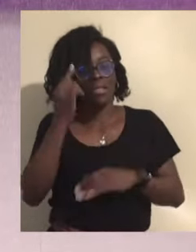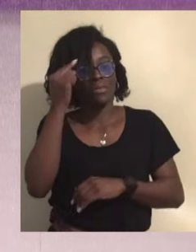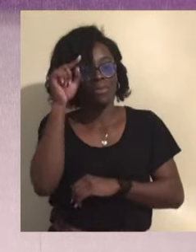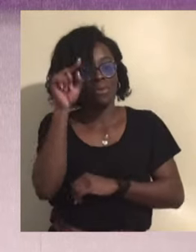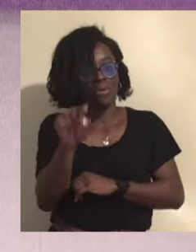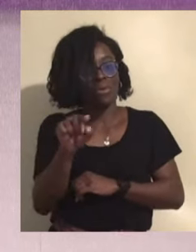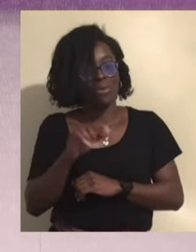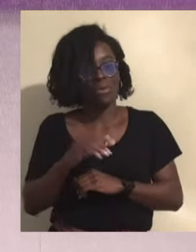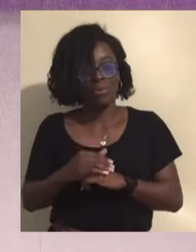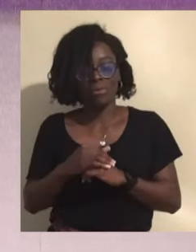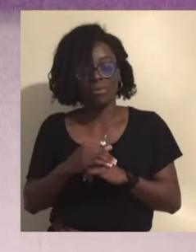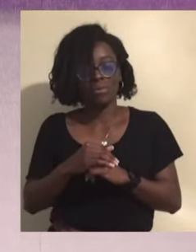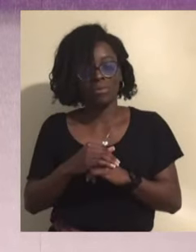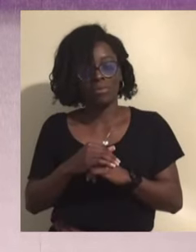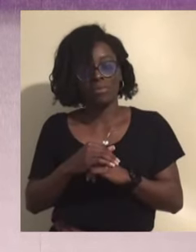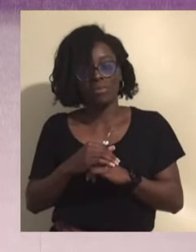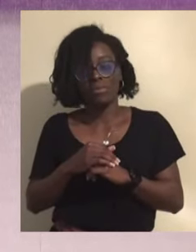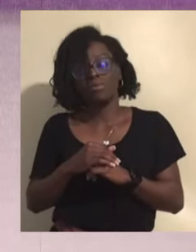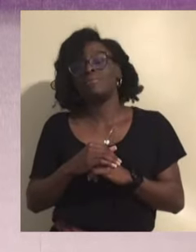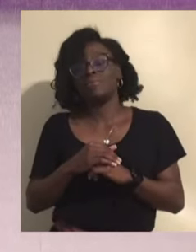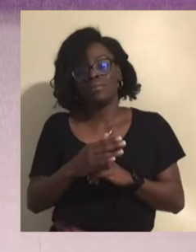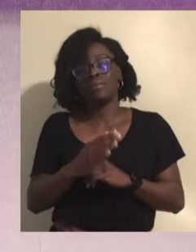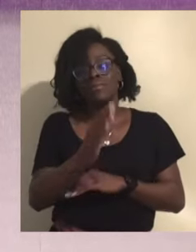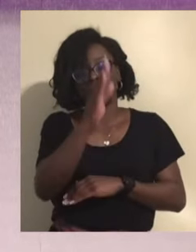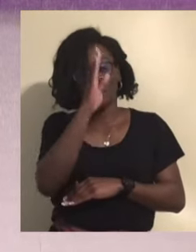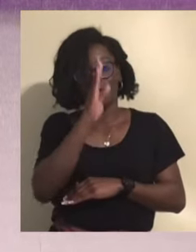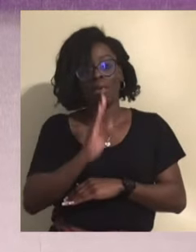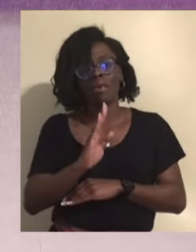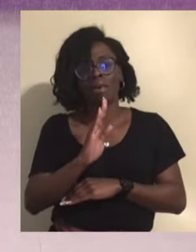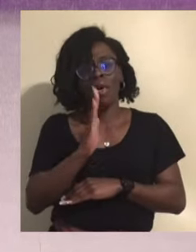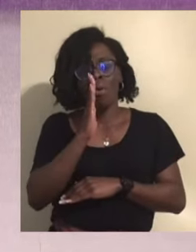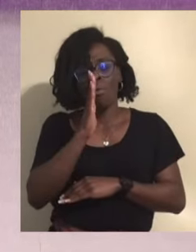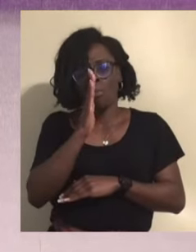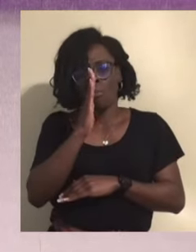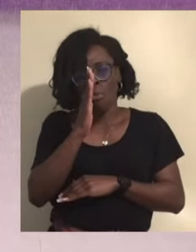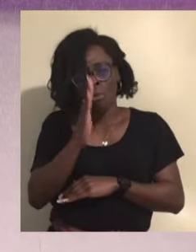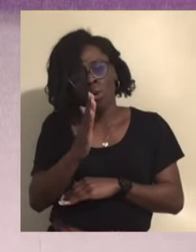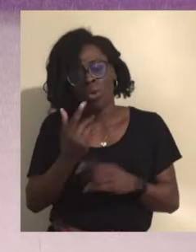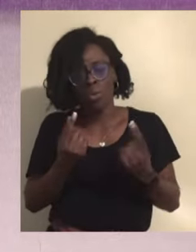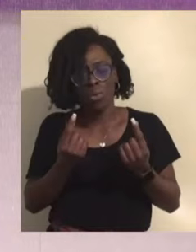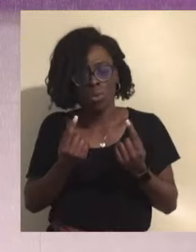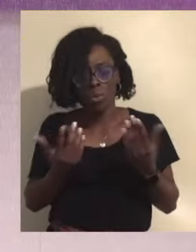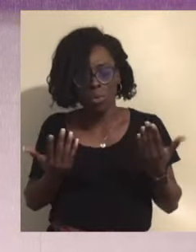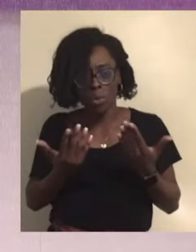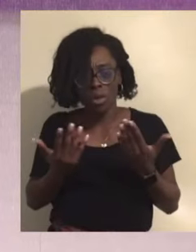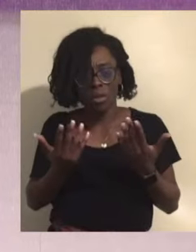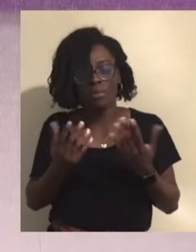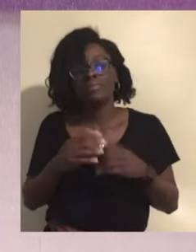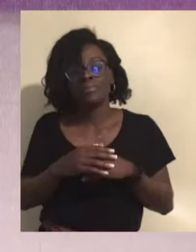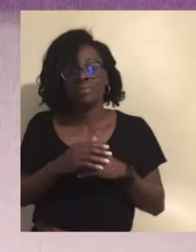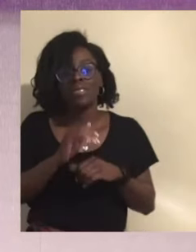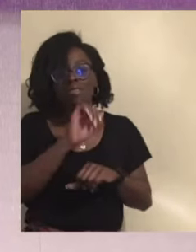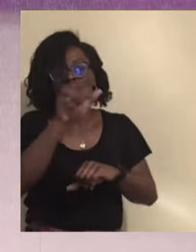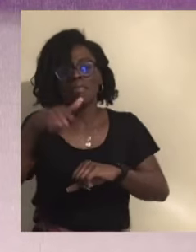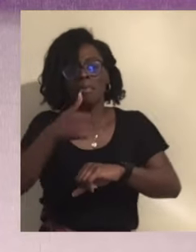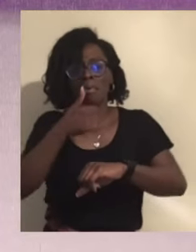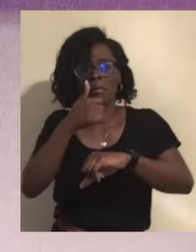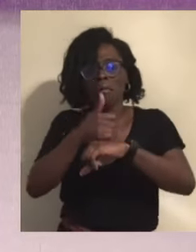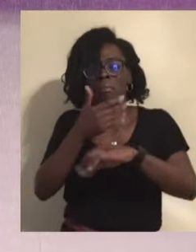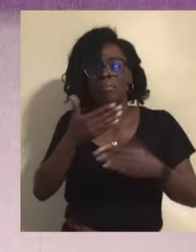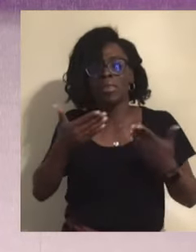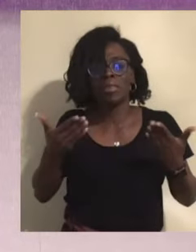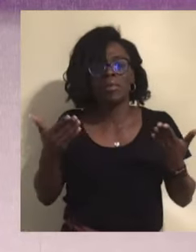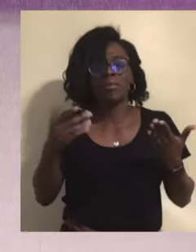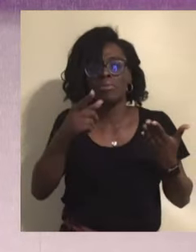And God will place a demand on a version of you that you have not even met yet, and